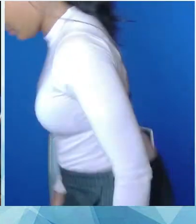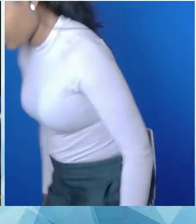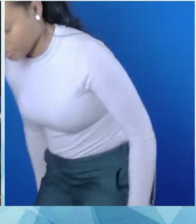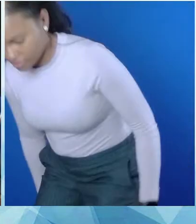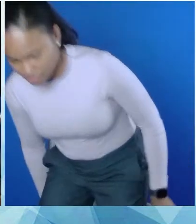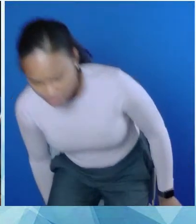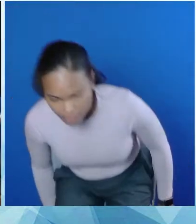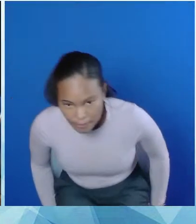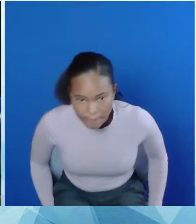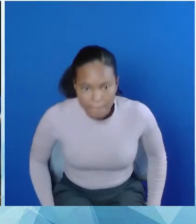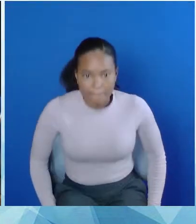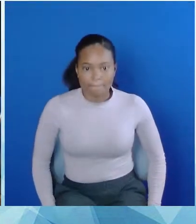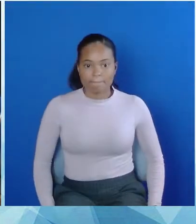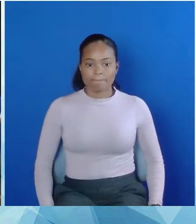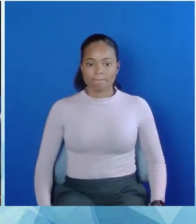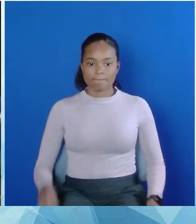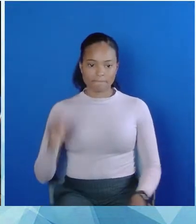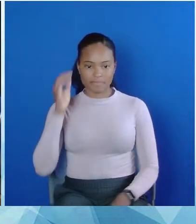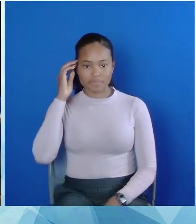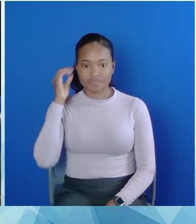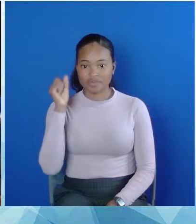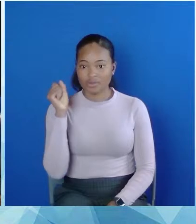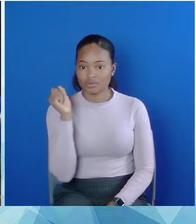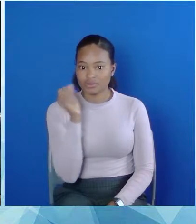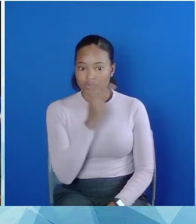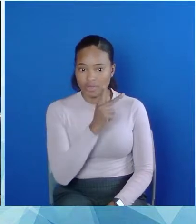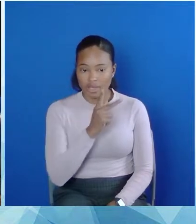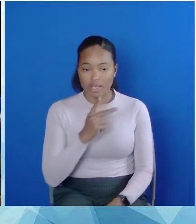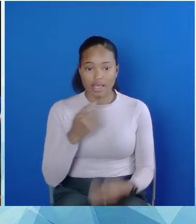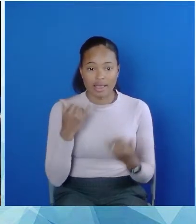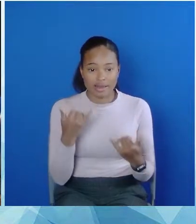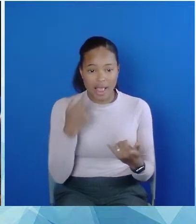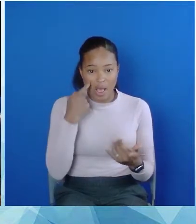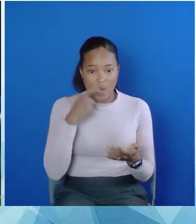And noticing the time, we're going to take